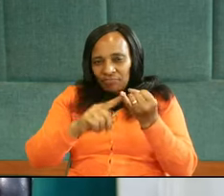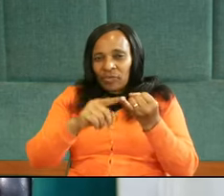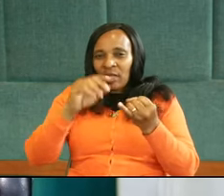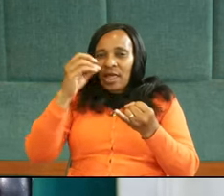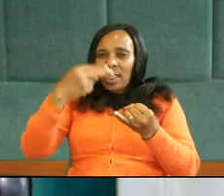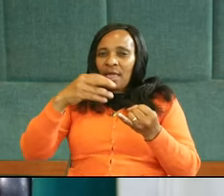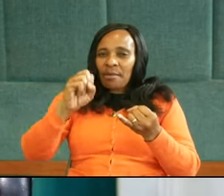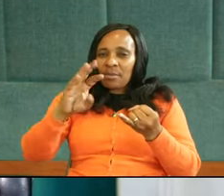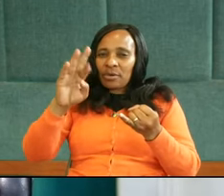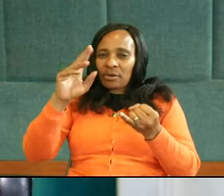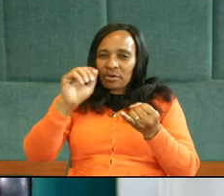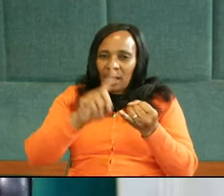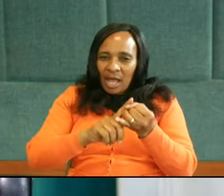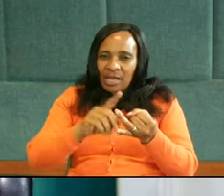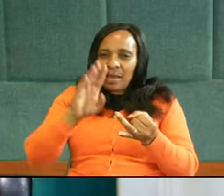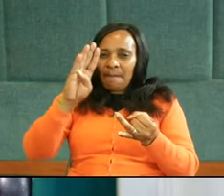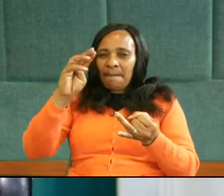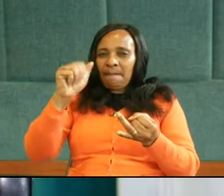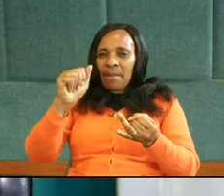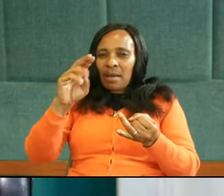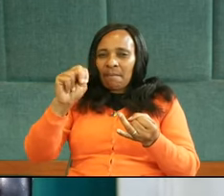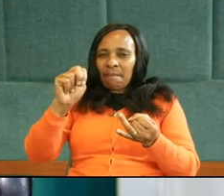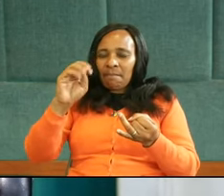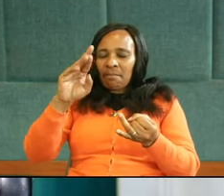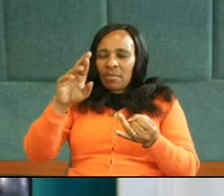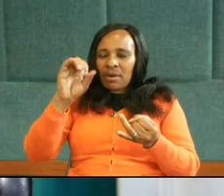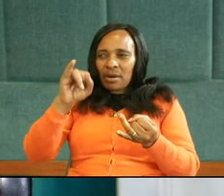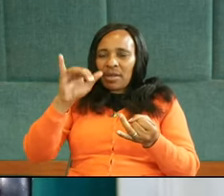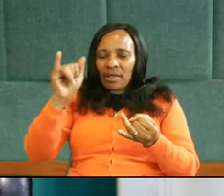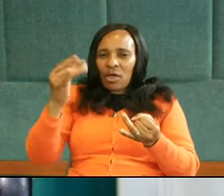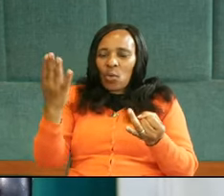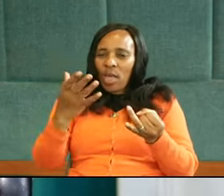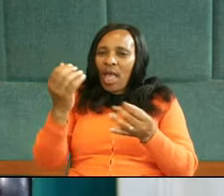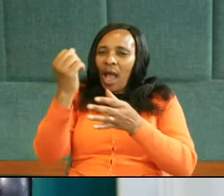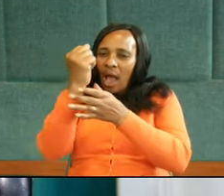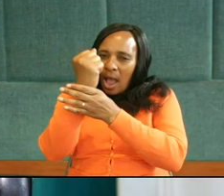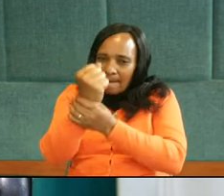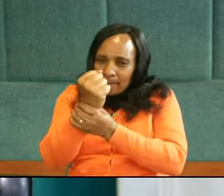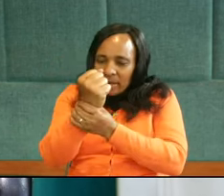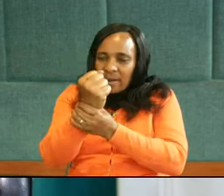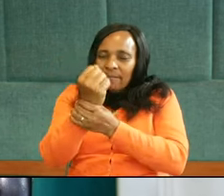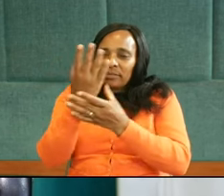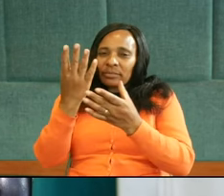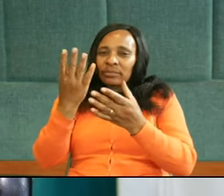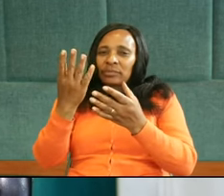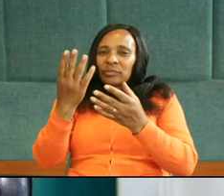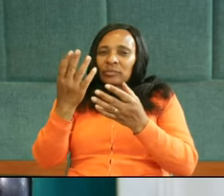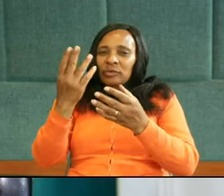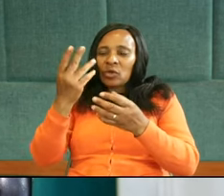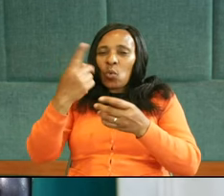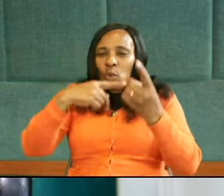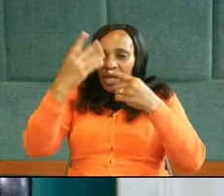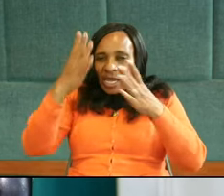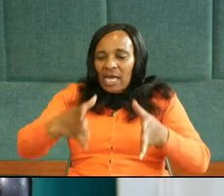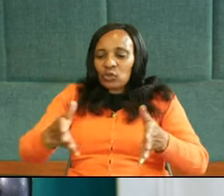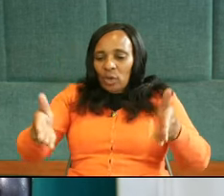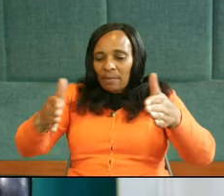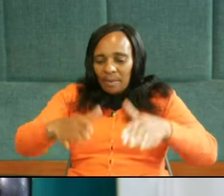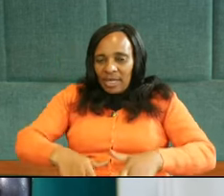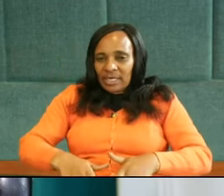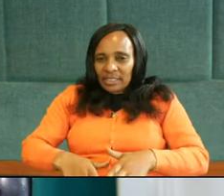one was Mamre. Where Abraham was, at yeah. and where the patriarchs were buried, at the cave